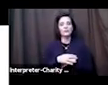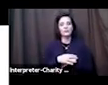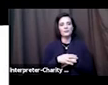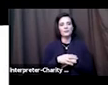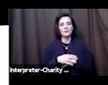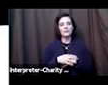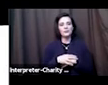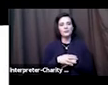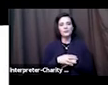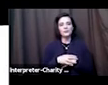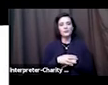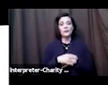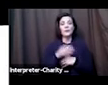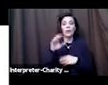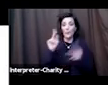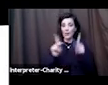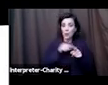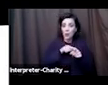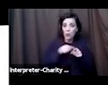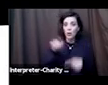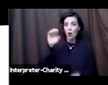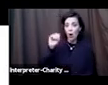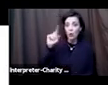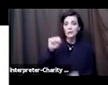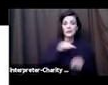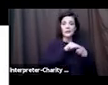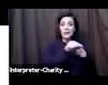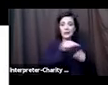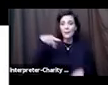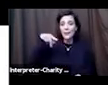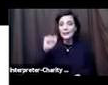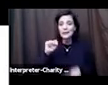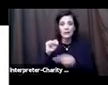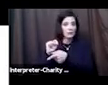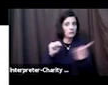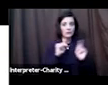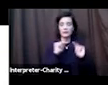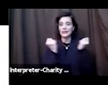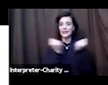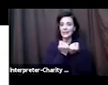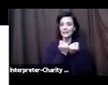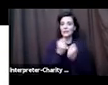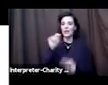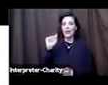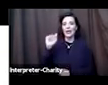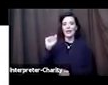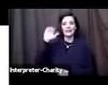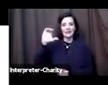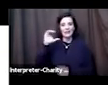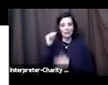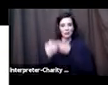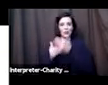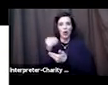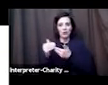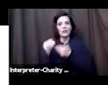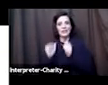as OTs, as PTs, as all the other team, that this AAC process can be ours